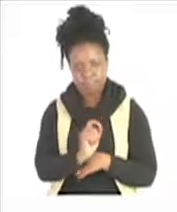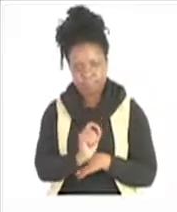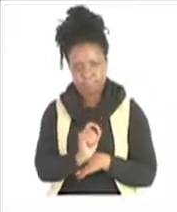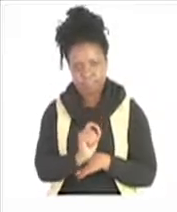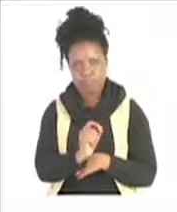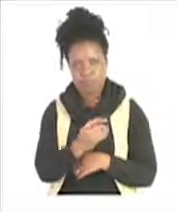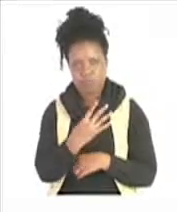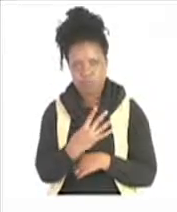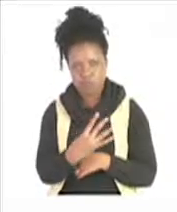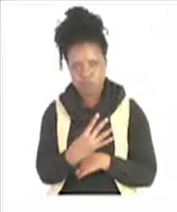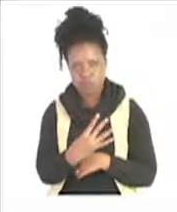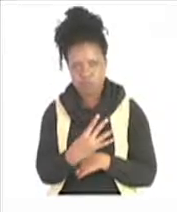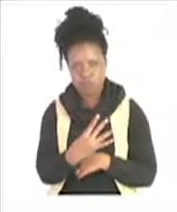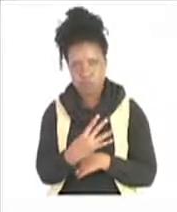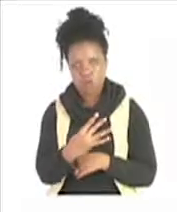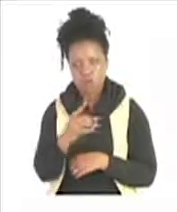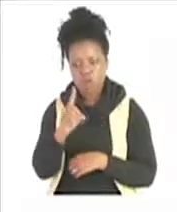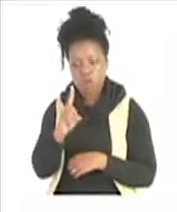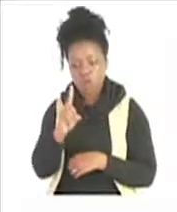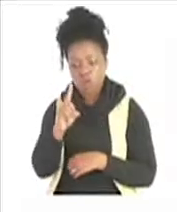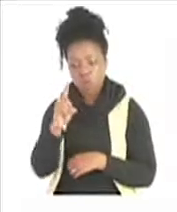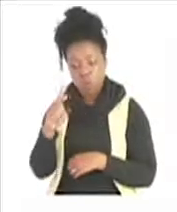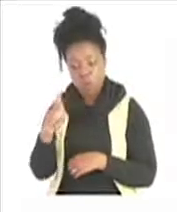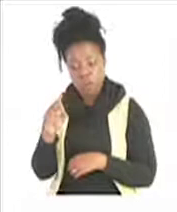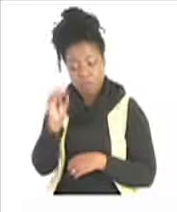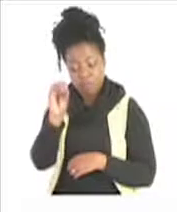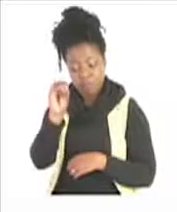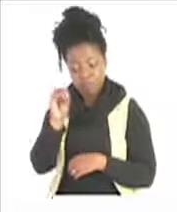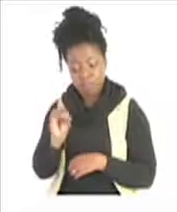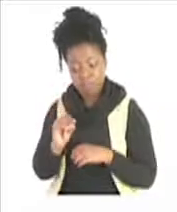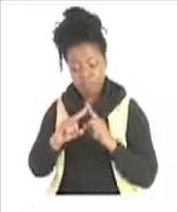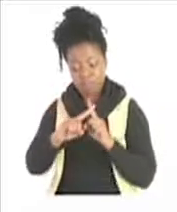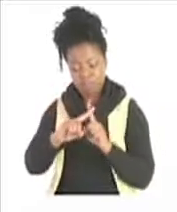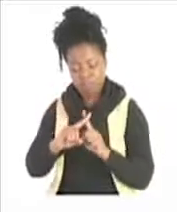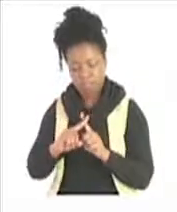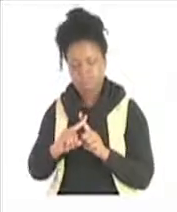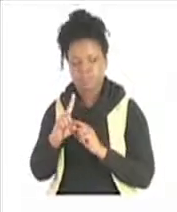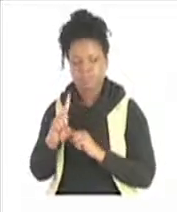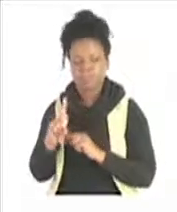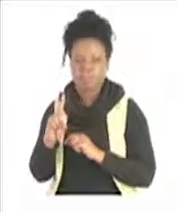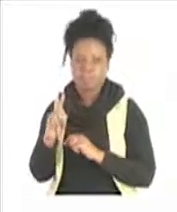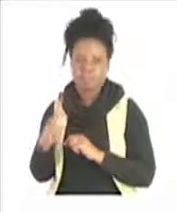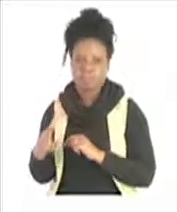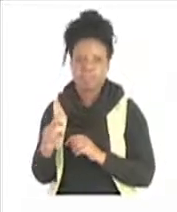5 equals 4. And then we add times 12.